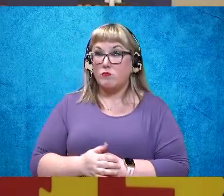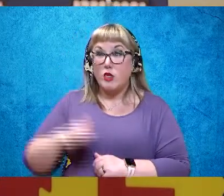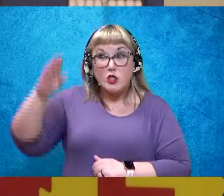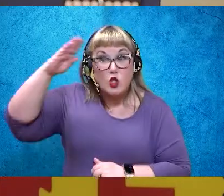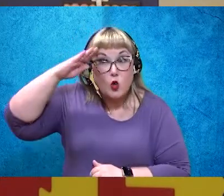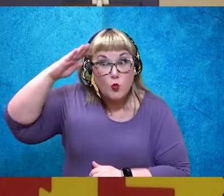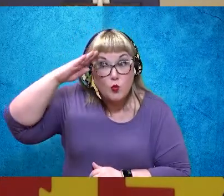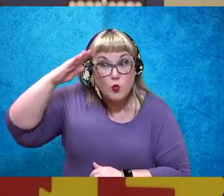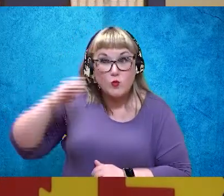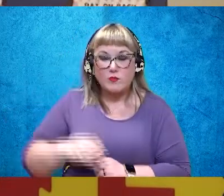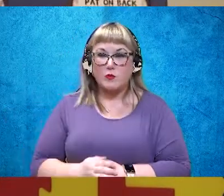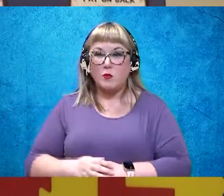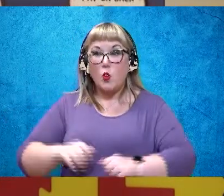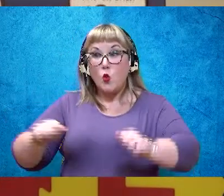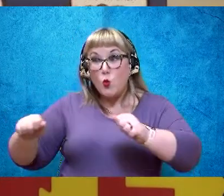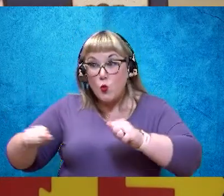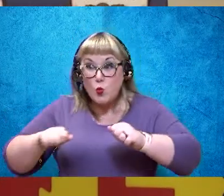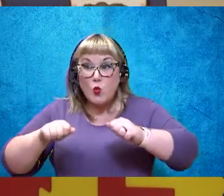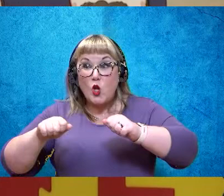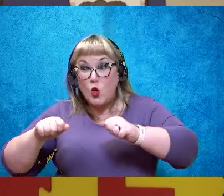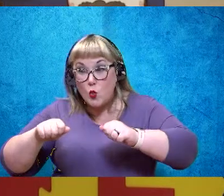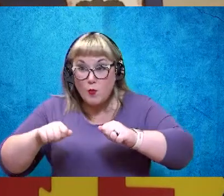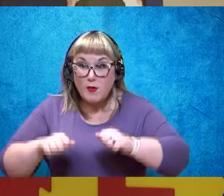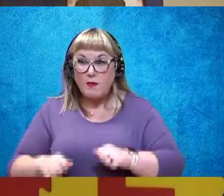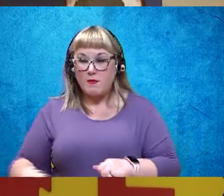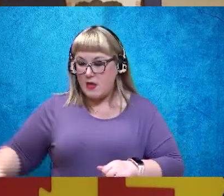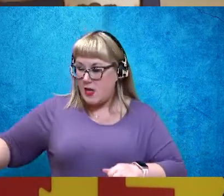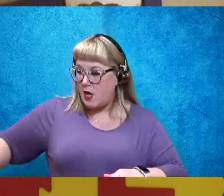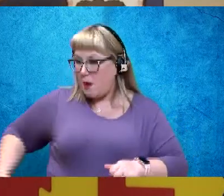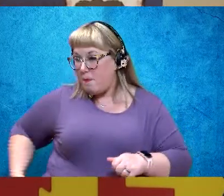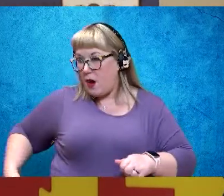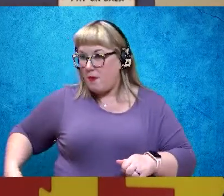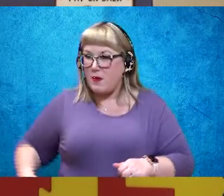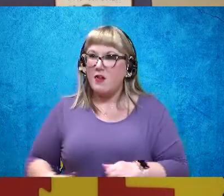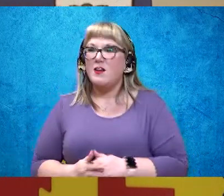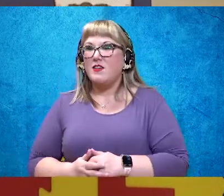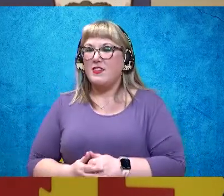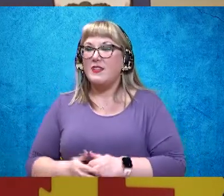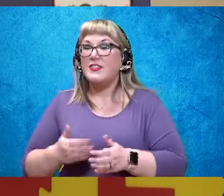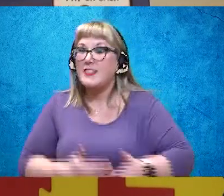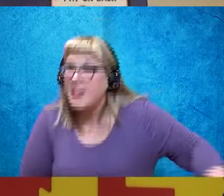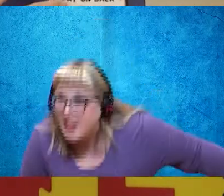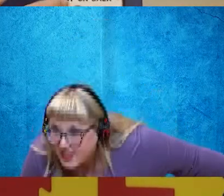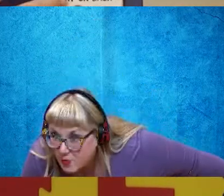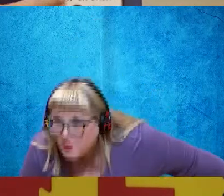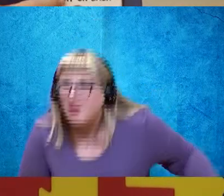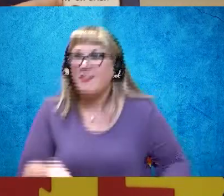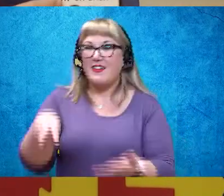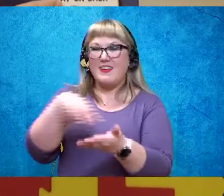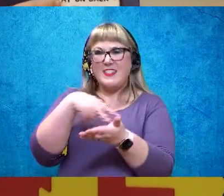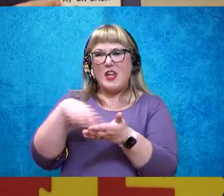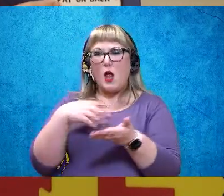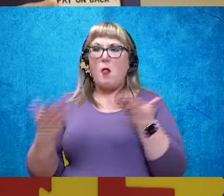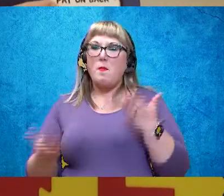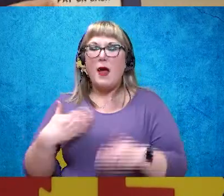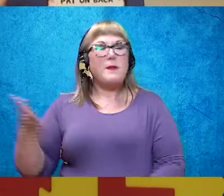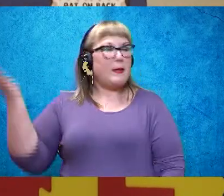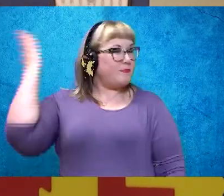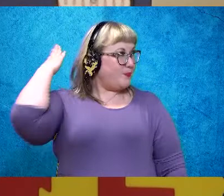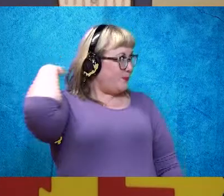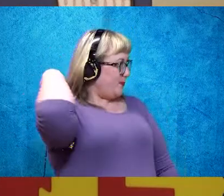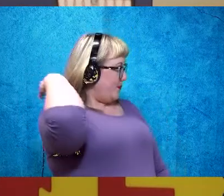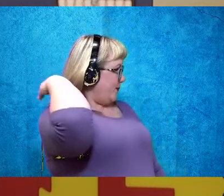Salute, hula hoop, hip bump, take a bow, dance, or maybe you just need a pat on the